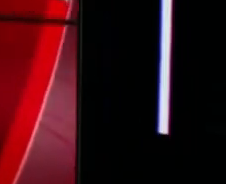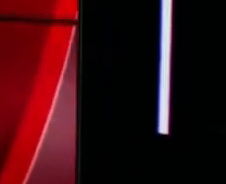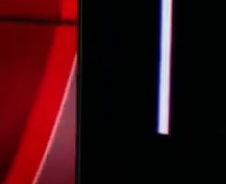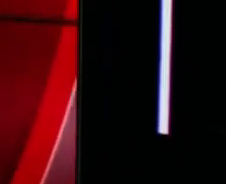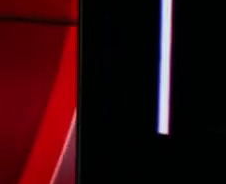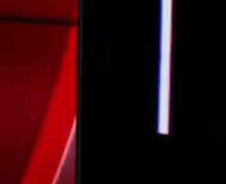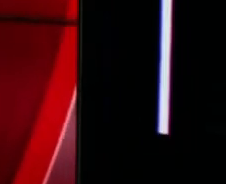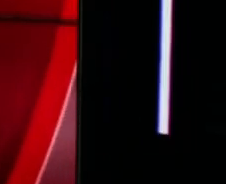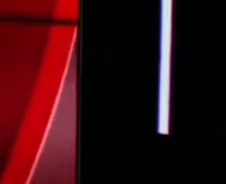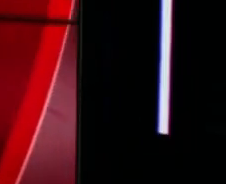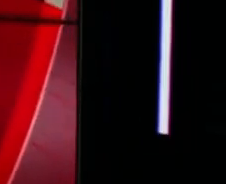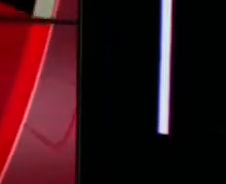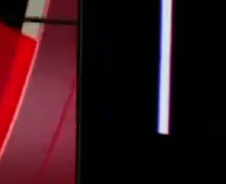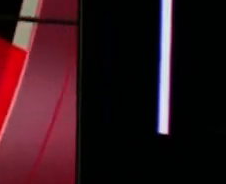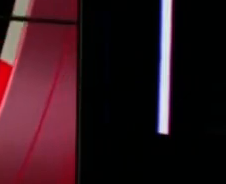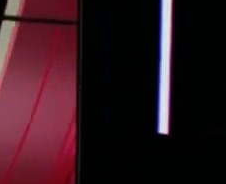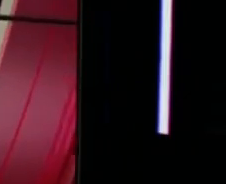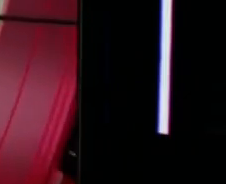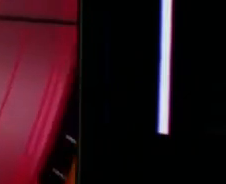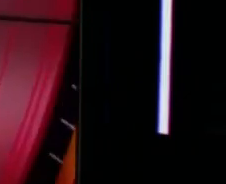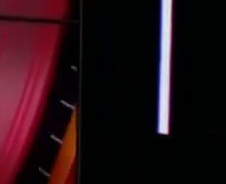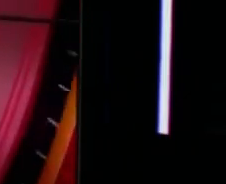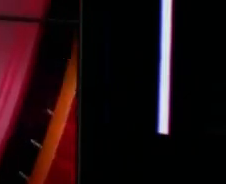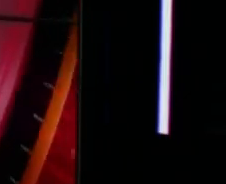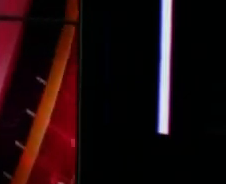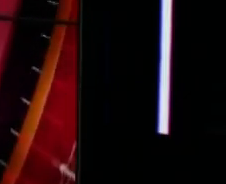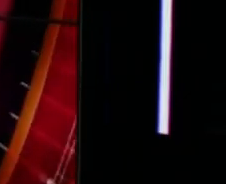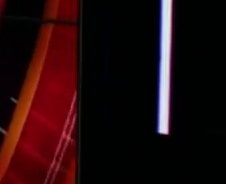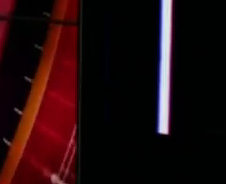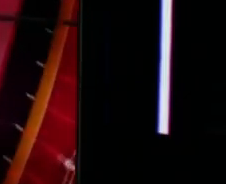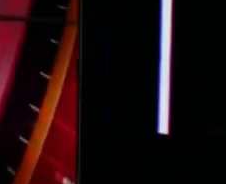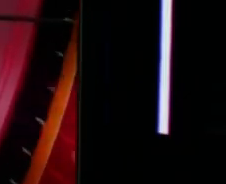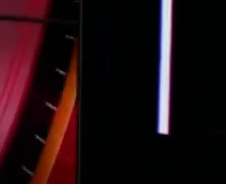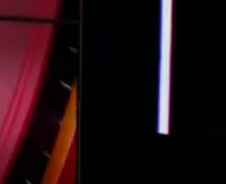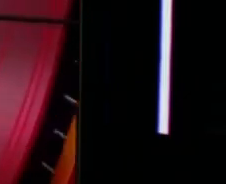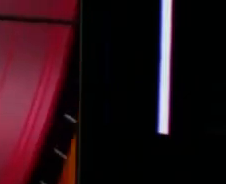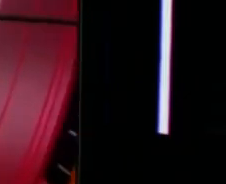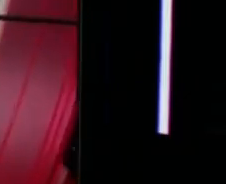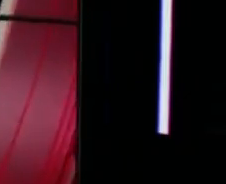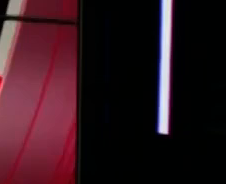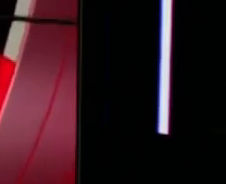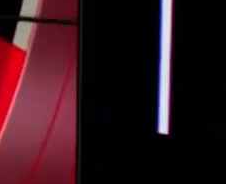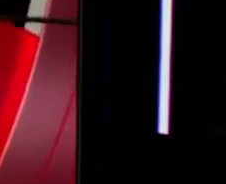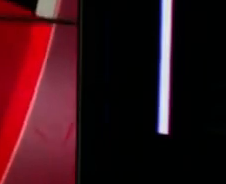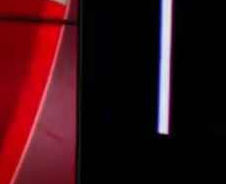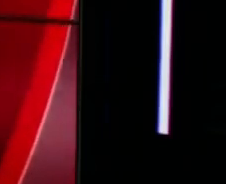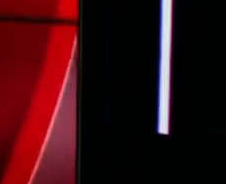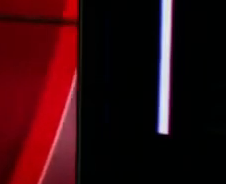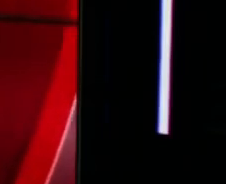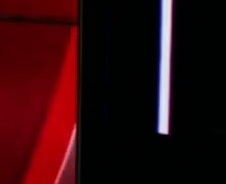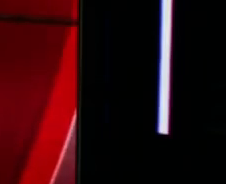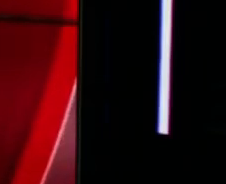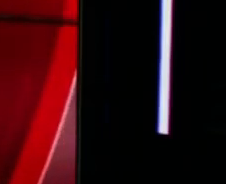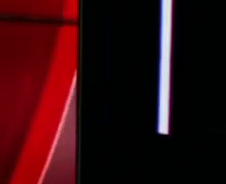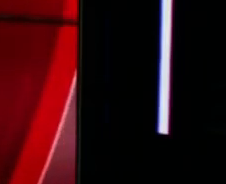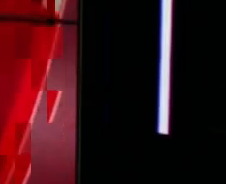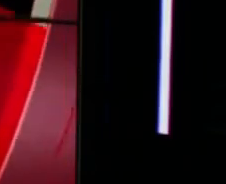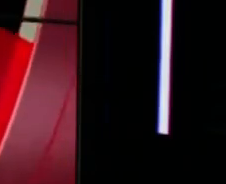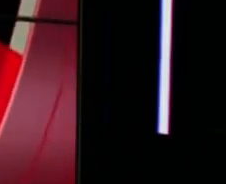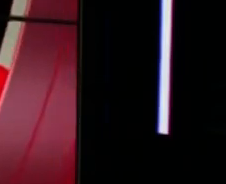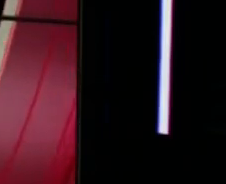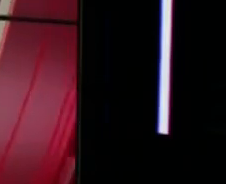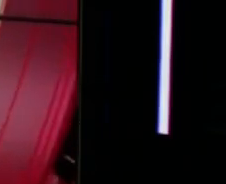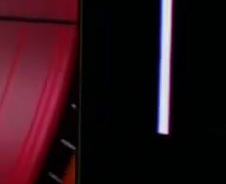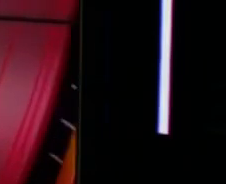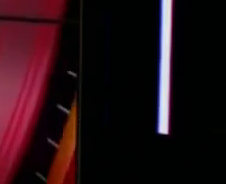statements, the president recalled that the successive administrations of the United States are the ones to blame on the history of terrorism, dictatorships,